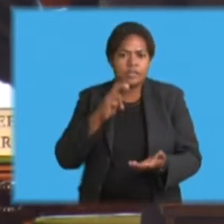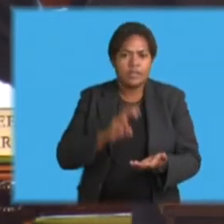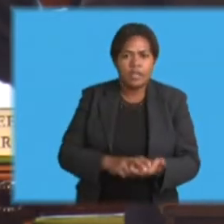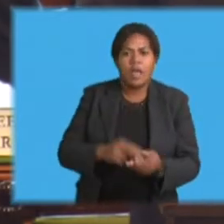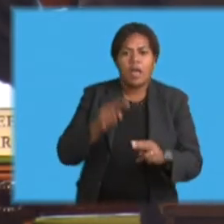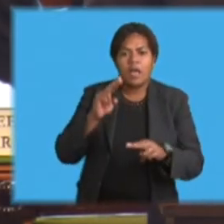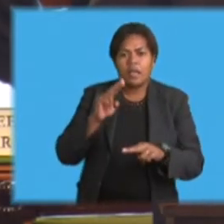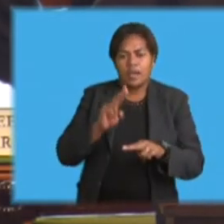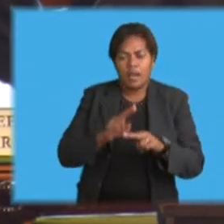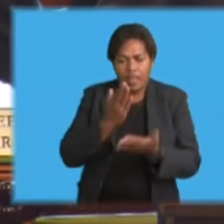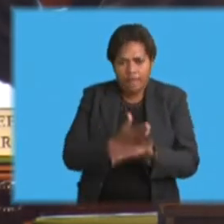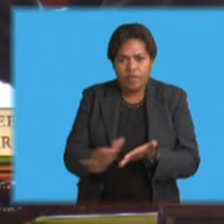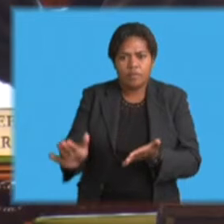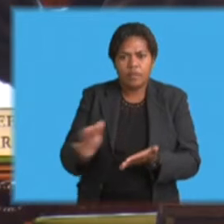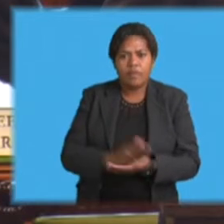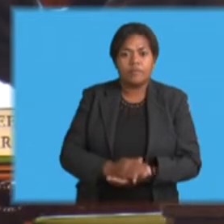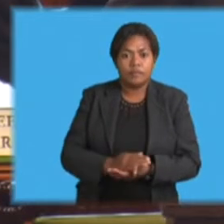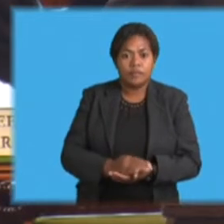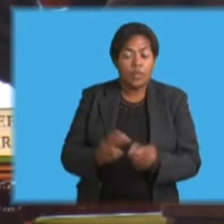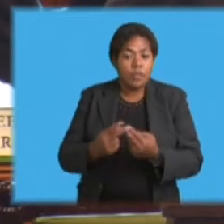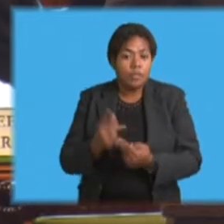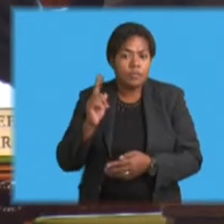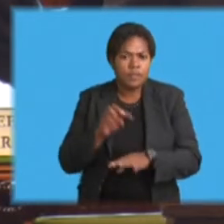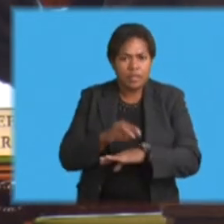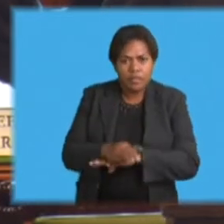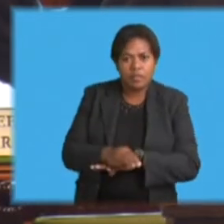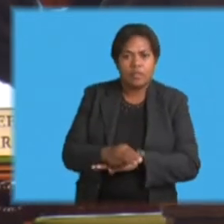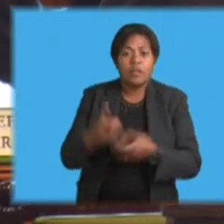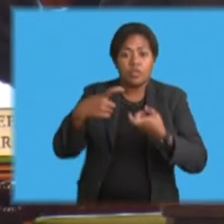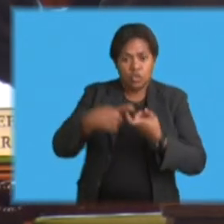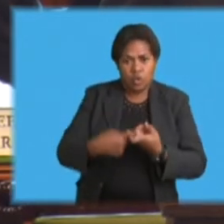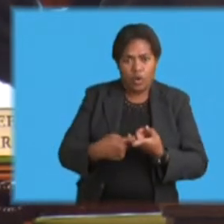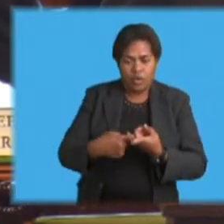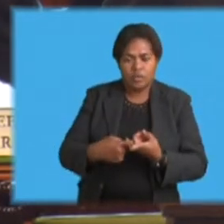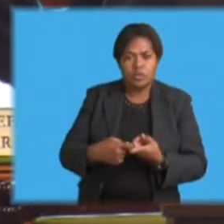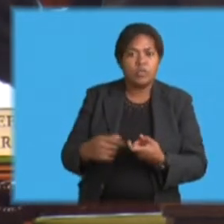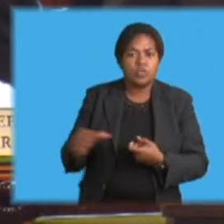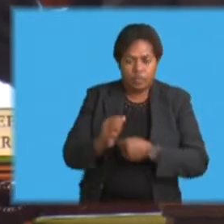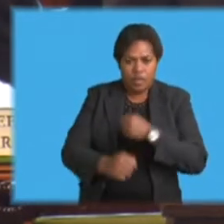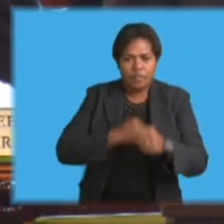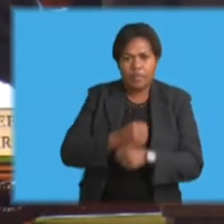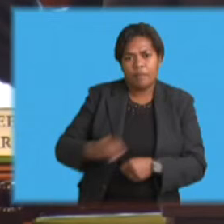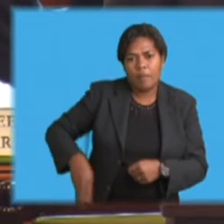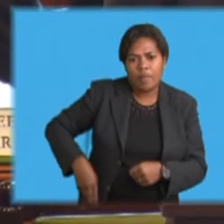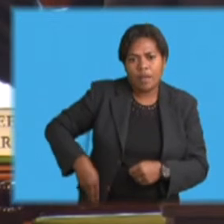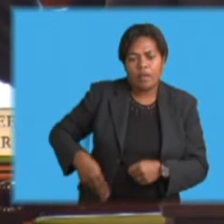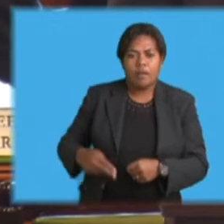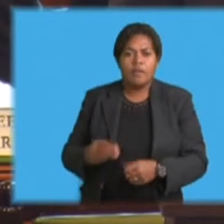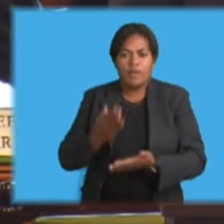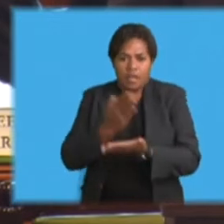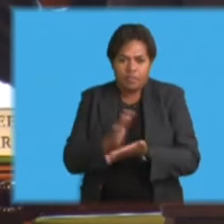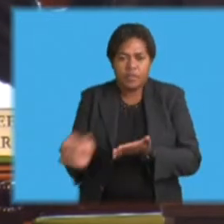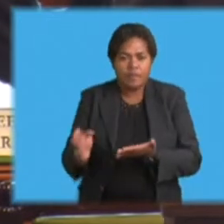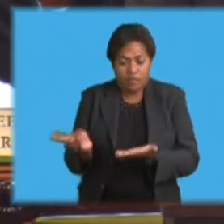in FNPF that within 1 month from the time you join the workforce, you have to become a member of FNPF. And if you get that data, if we have